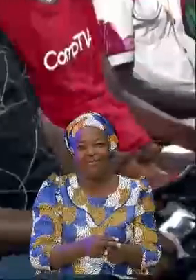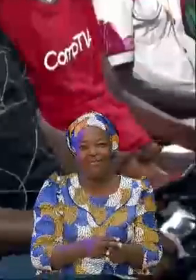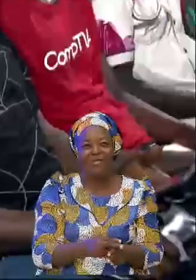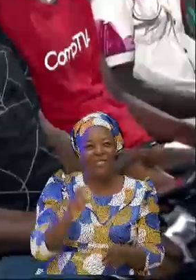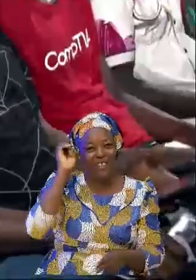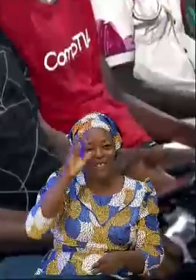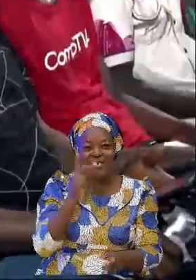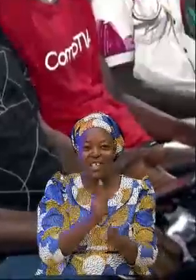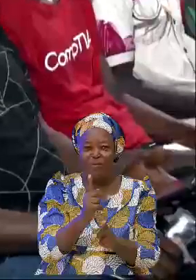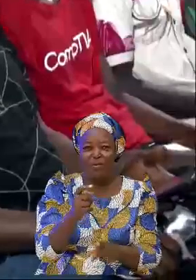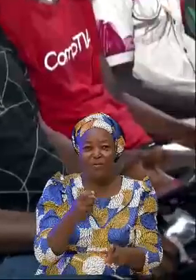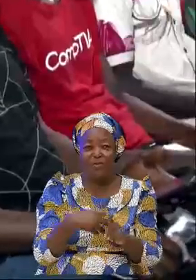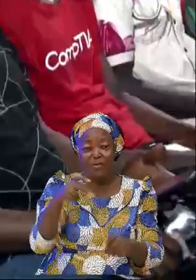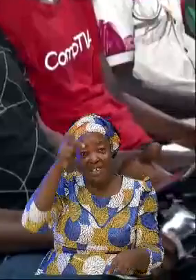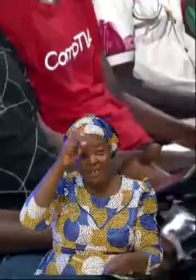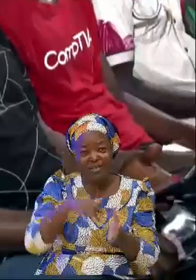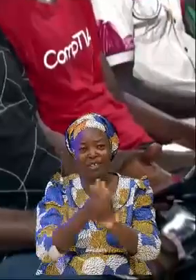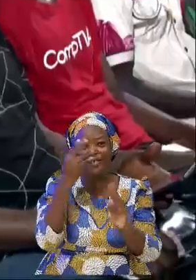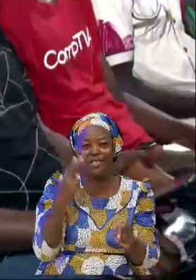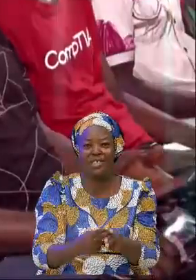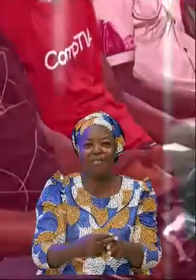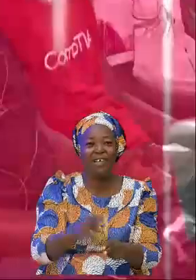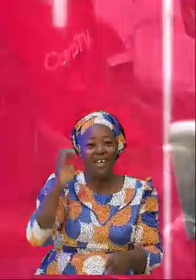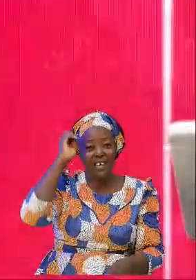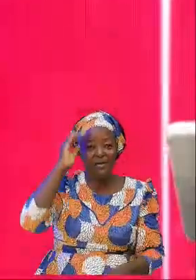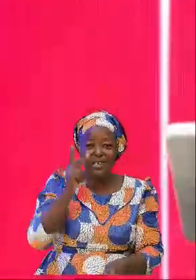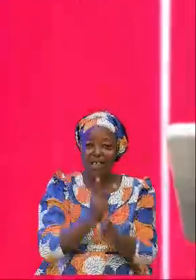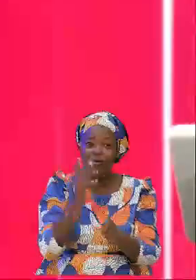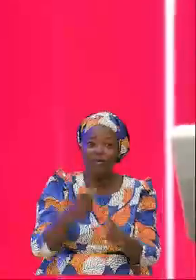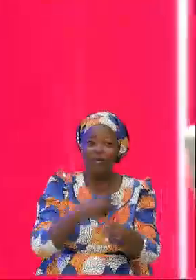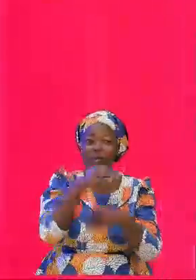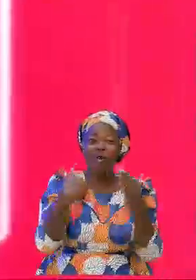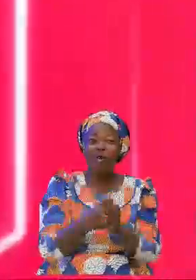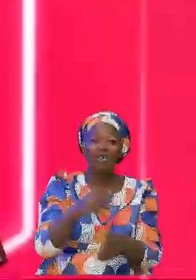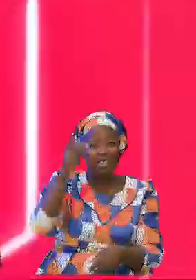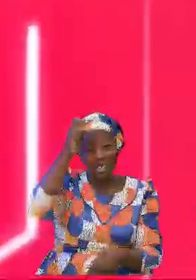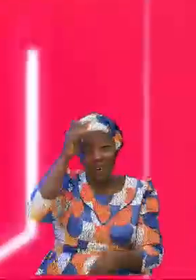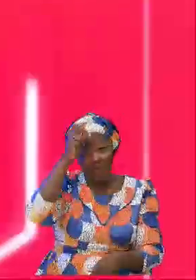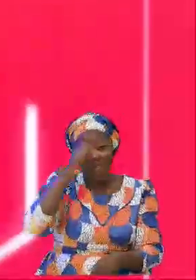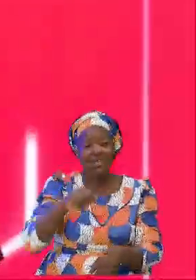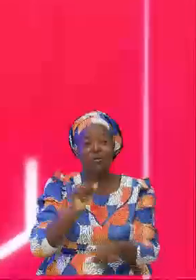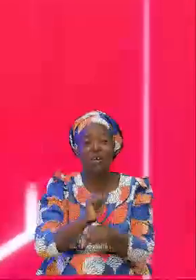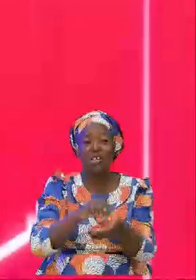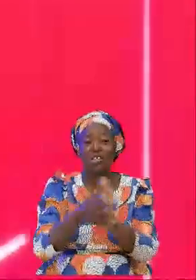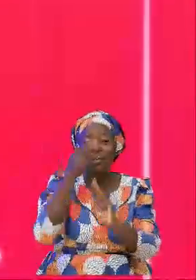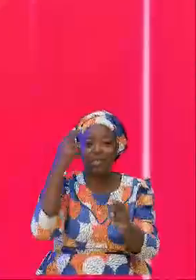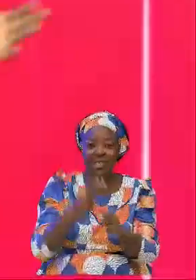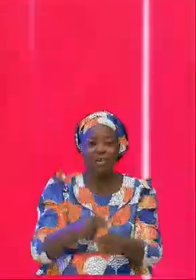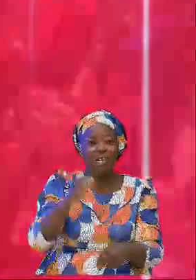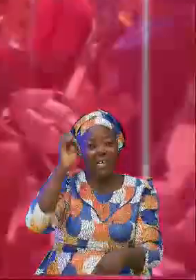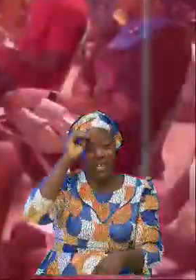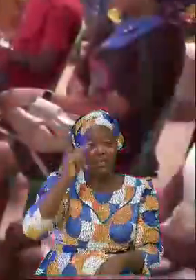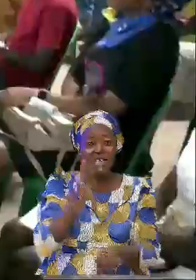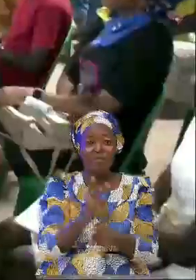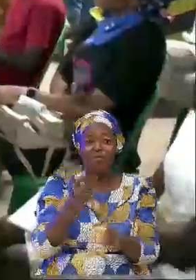The Lord will keep you. He will keep you from the devil. He'll keep you from all